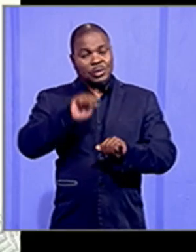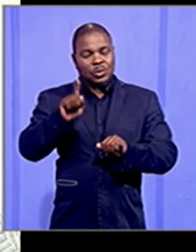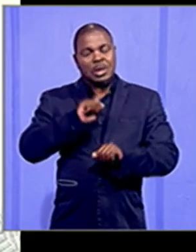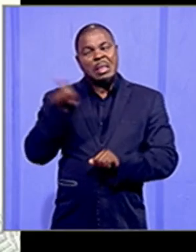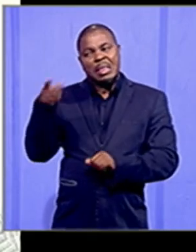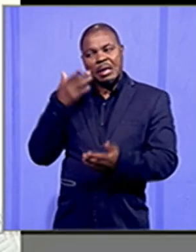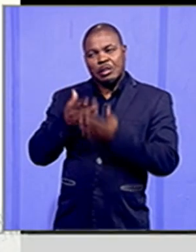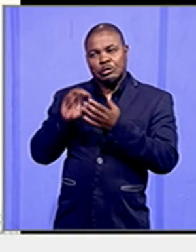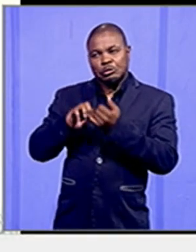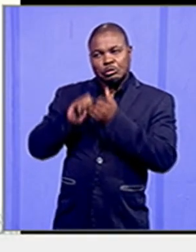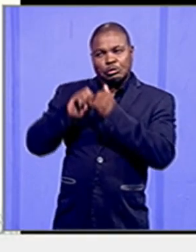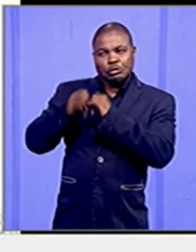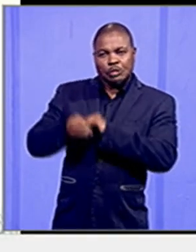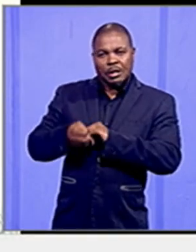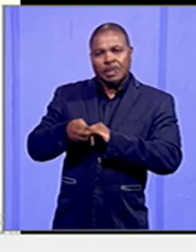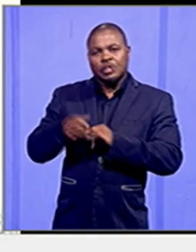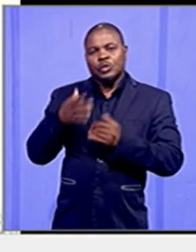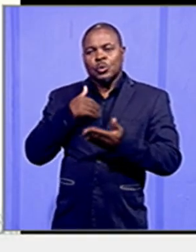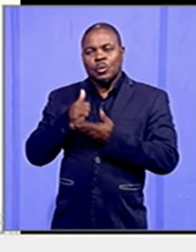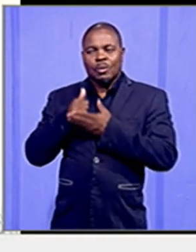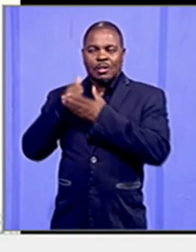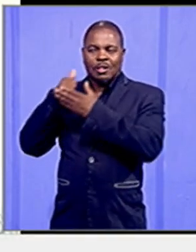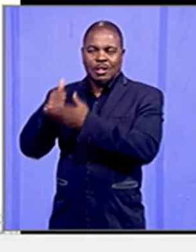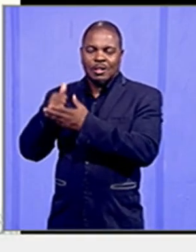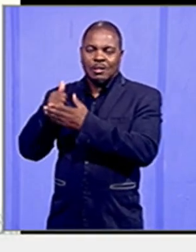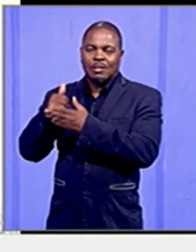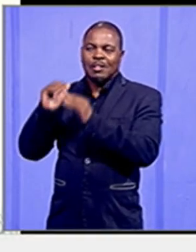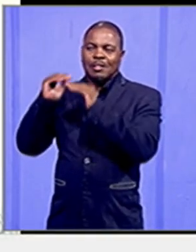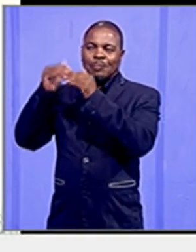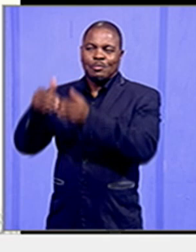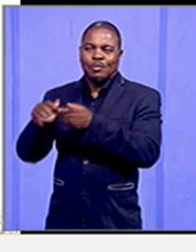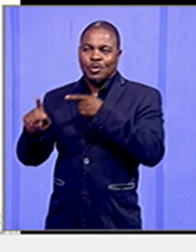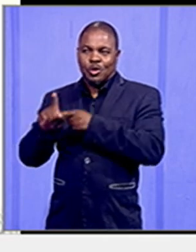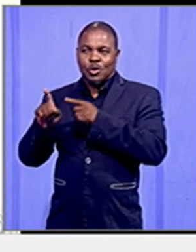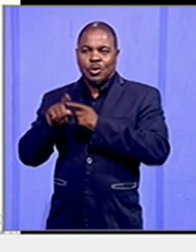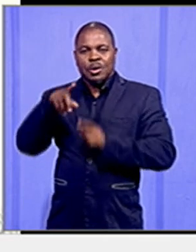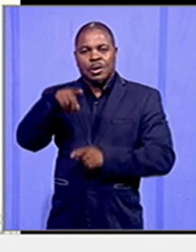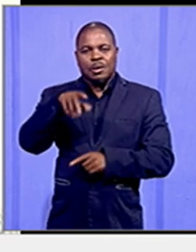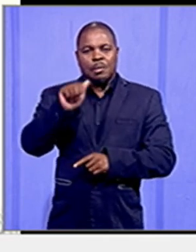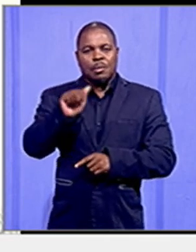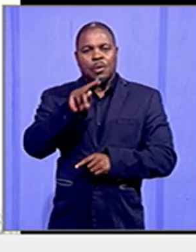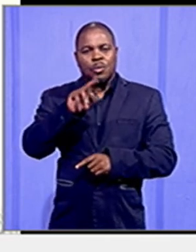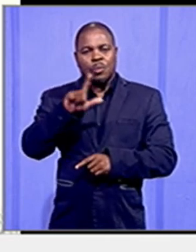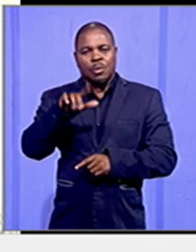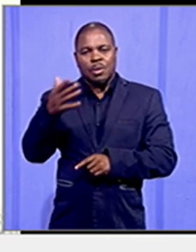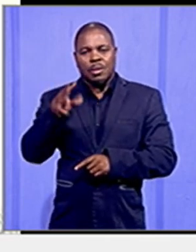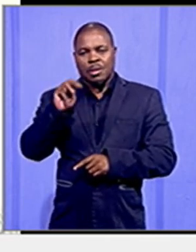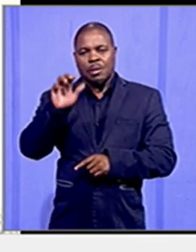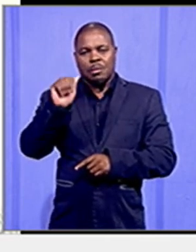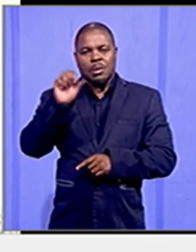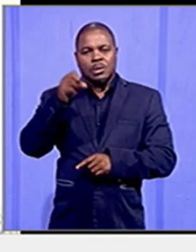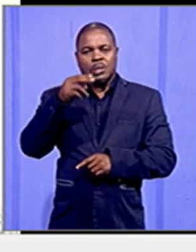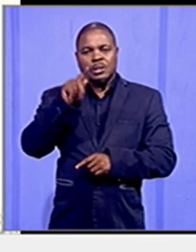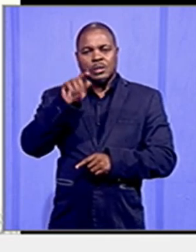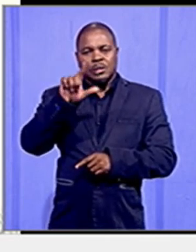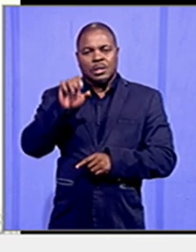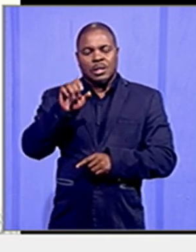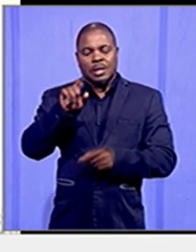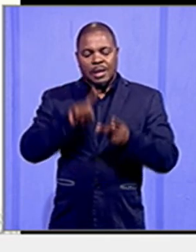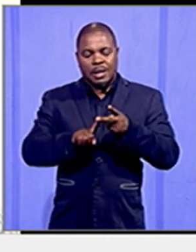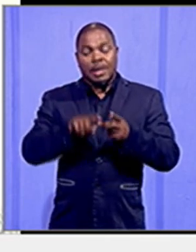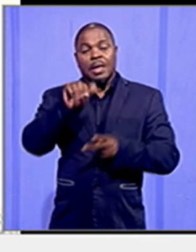way to come to the rescue of Paul Mashatile and the ANC in